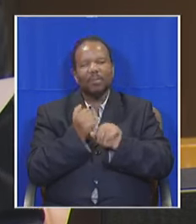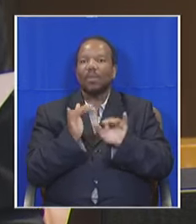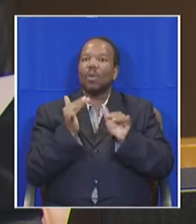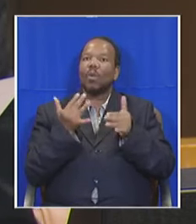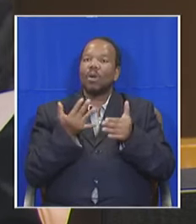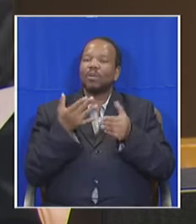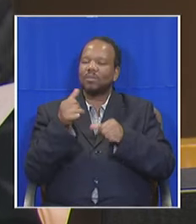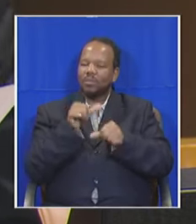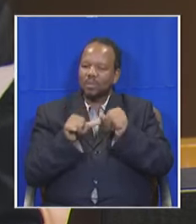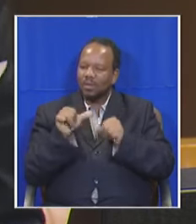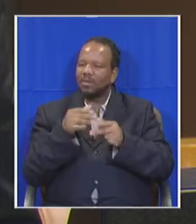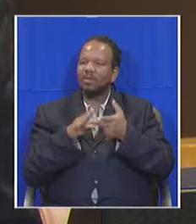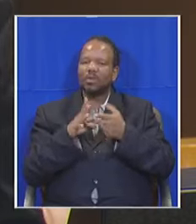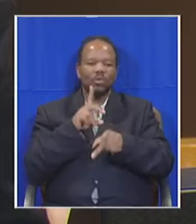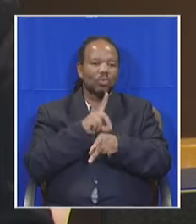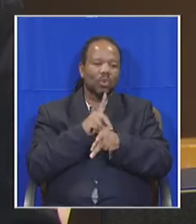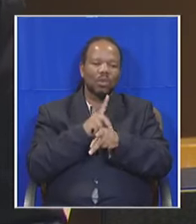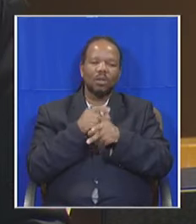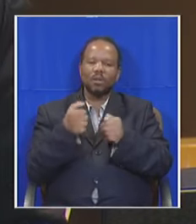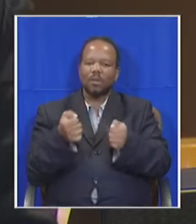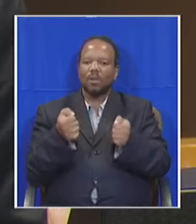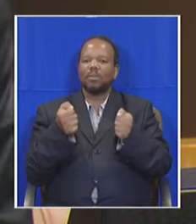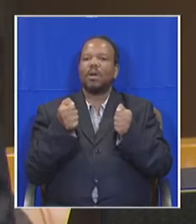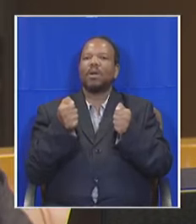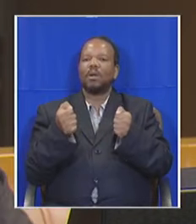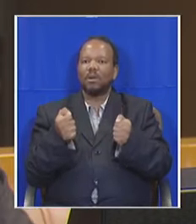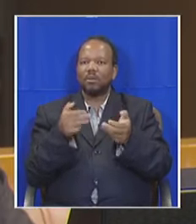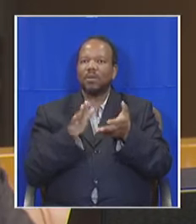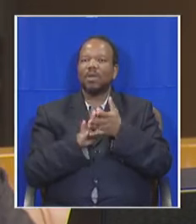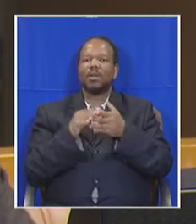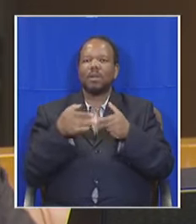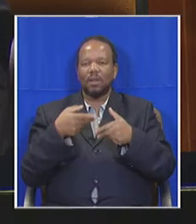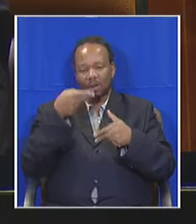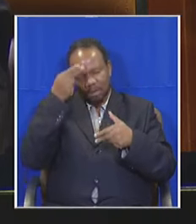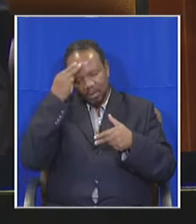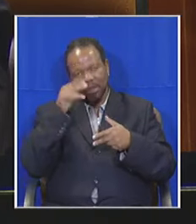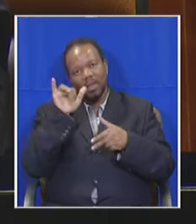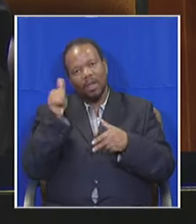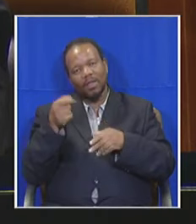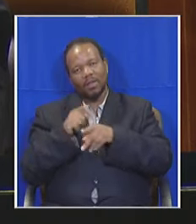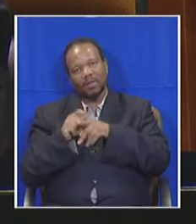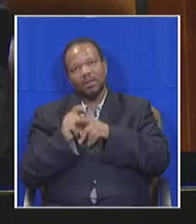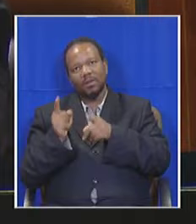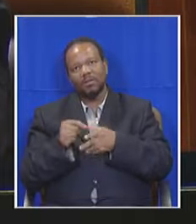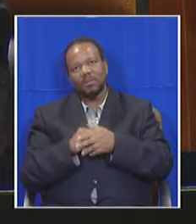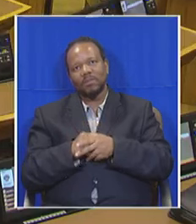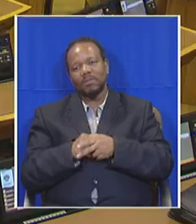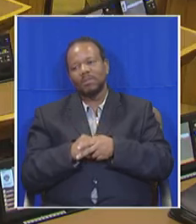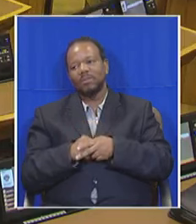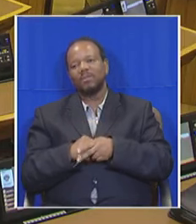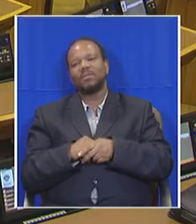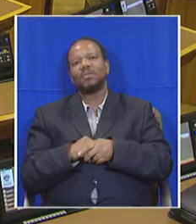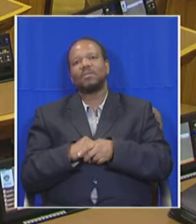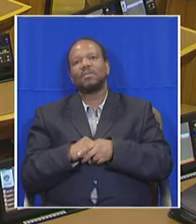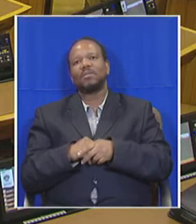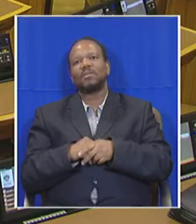ti-pilot, ti-nurse na mathichere yan'wana. Na khensa. Ra leboga. Cope.